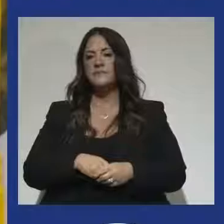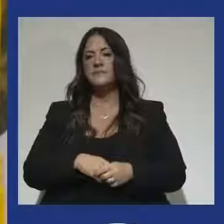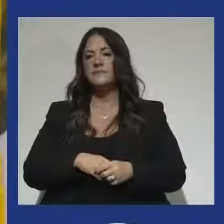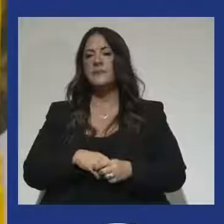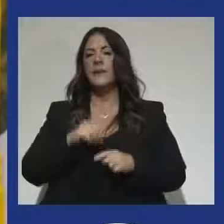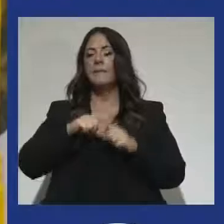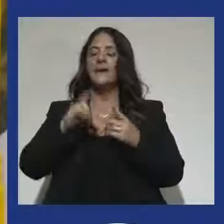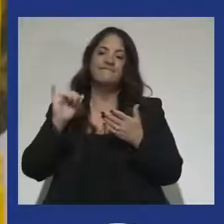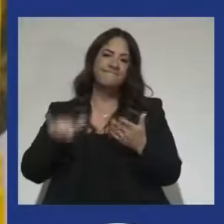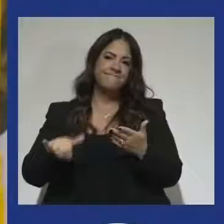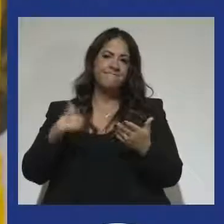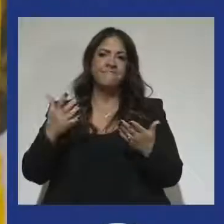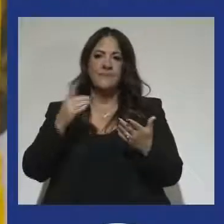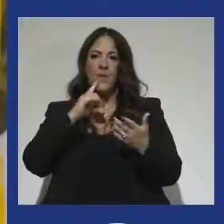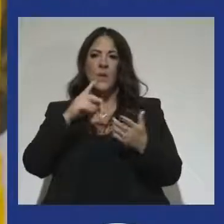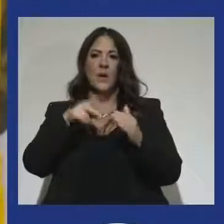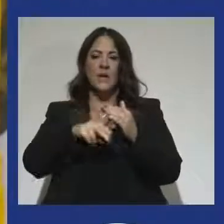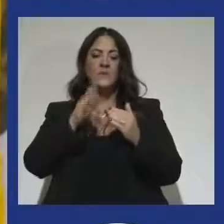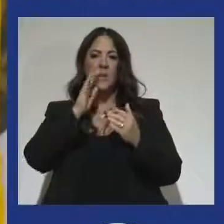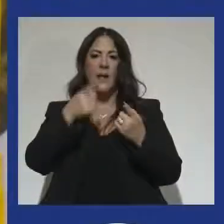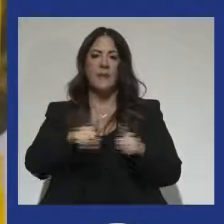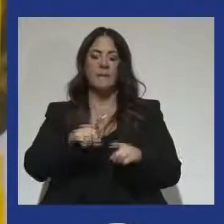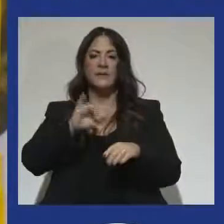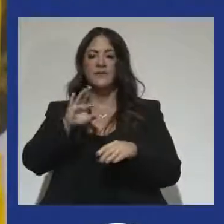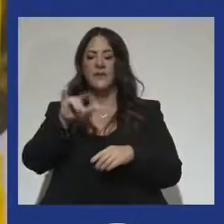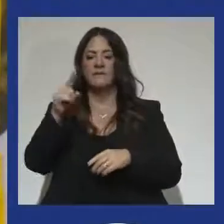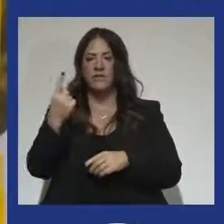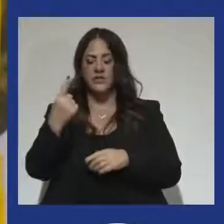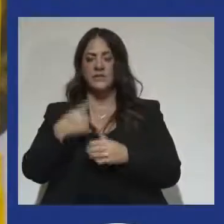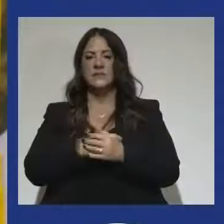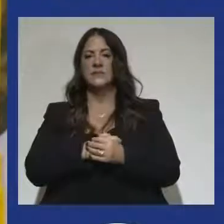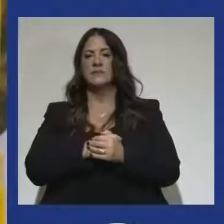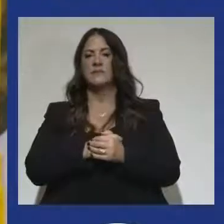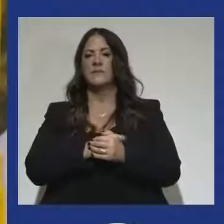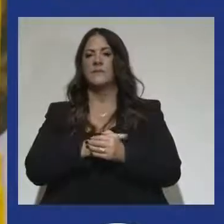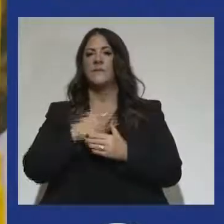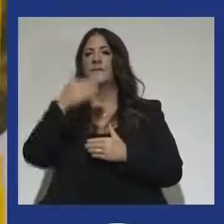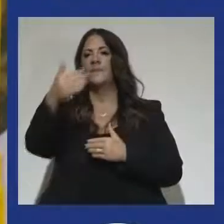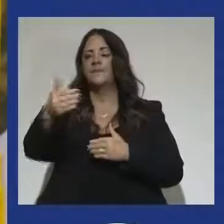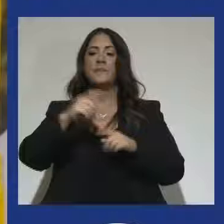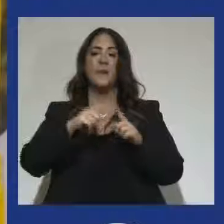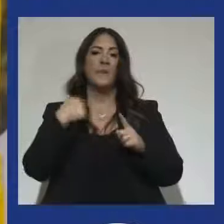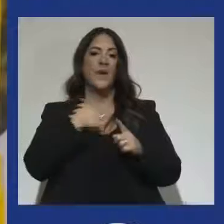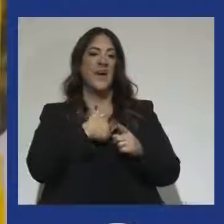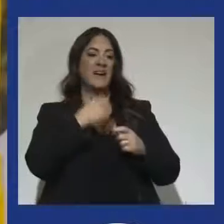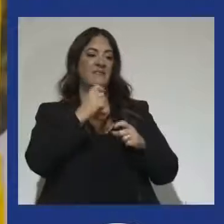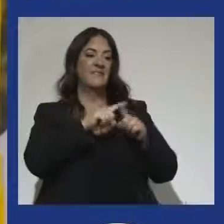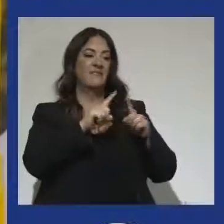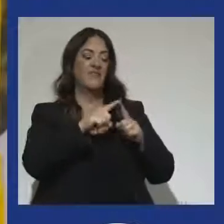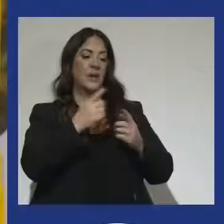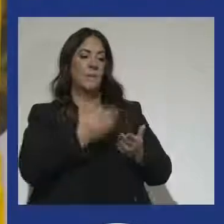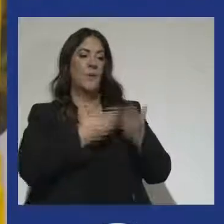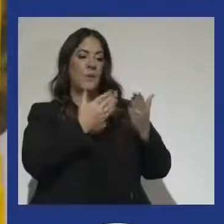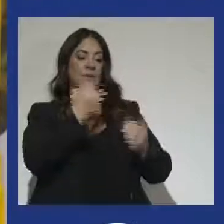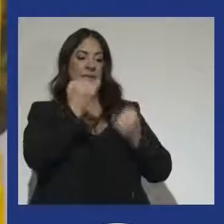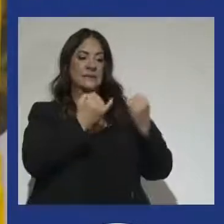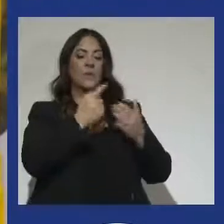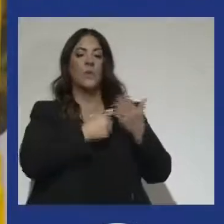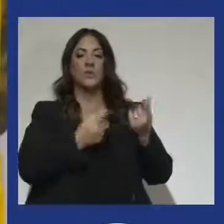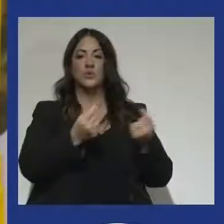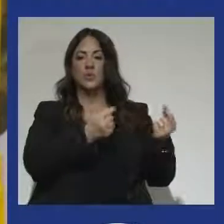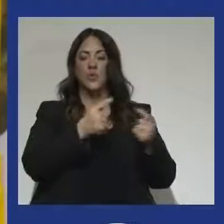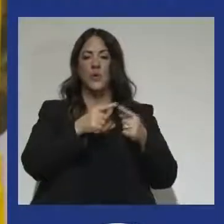cuts happened starting July 1, and we have various proposals that make